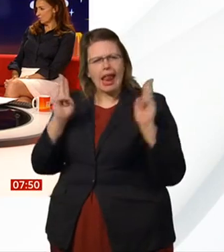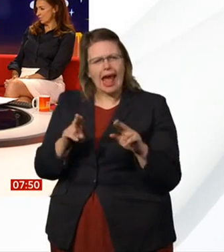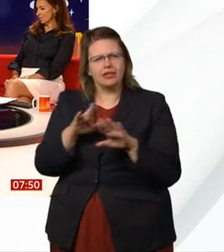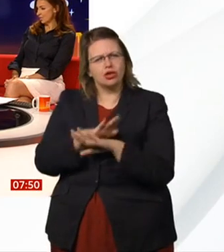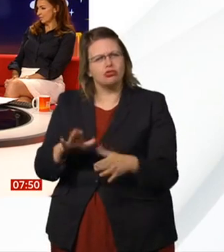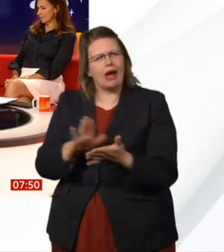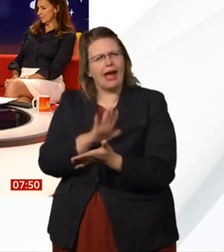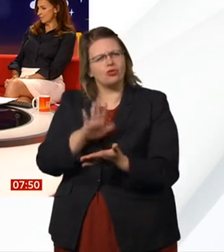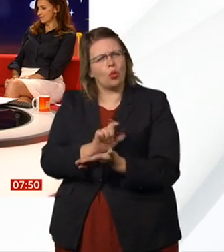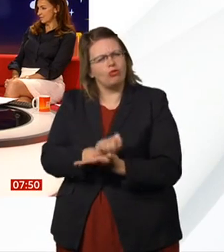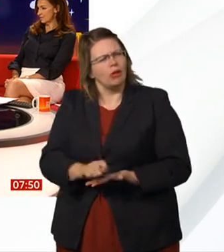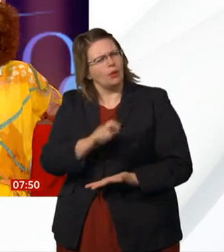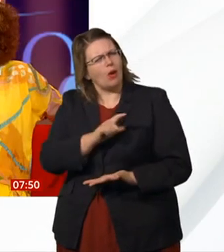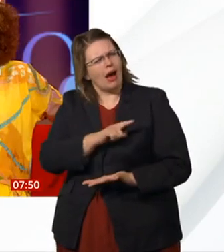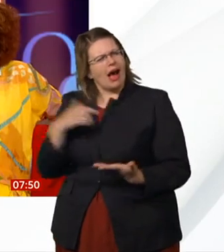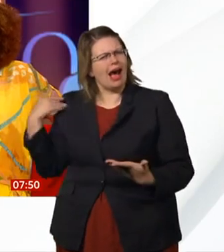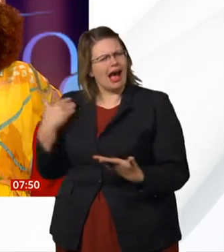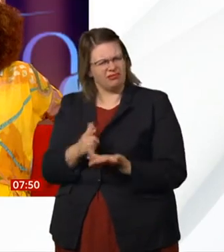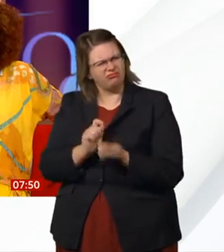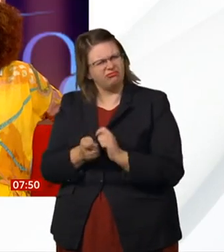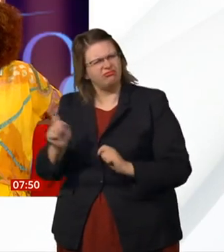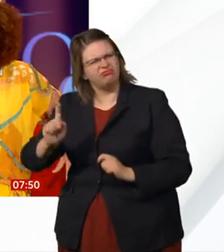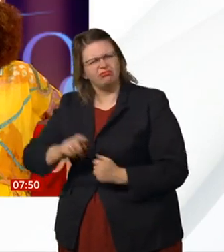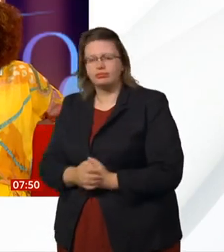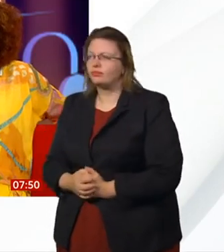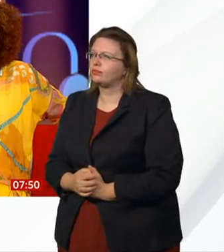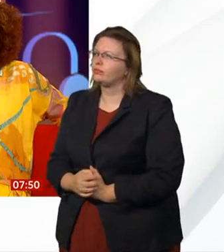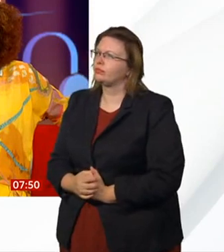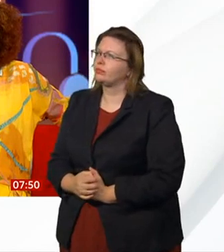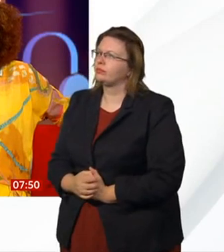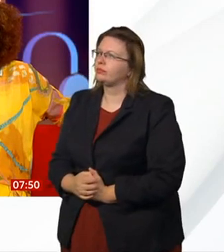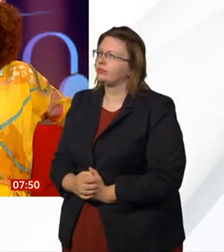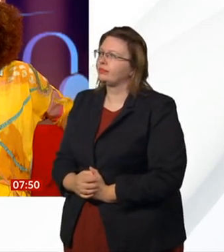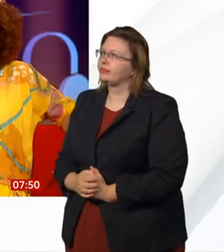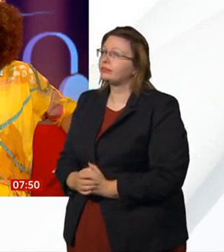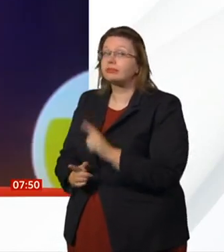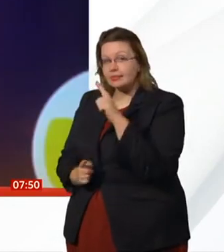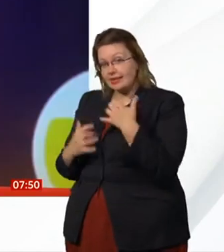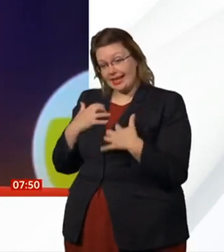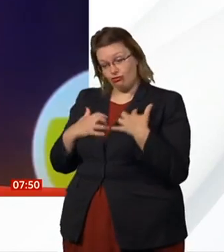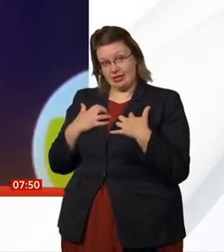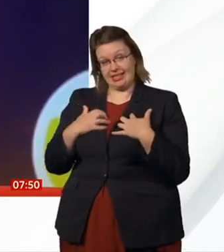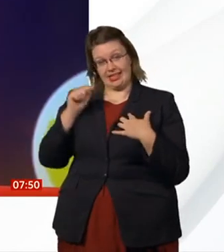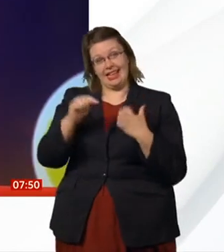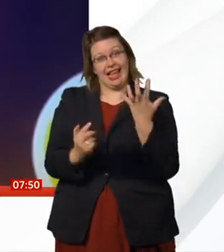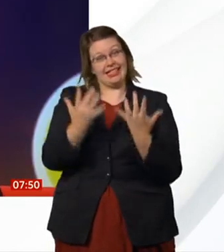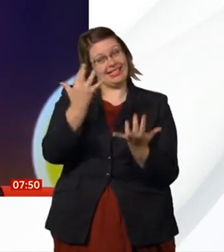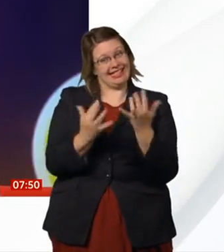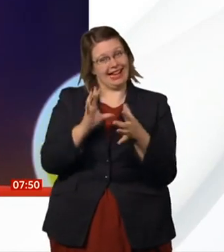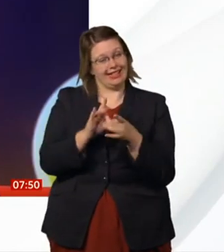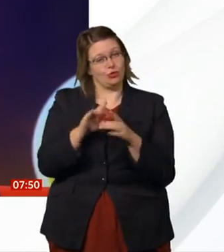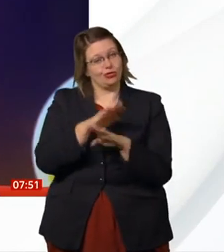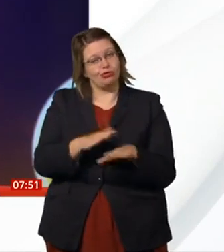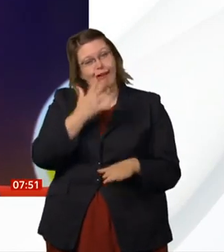since 2010? Well, what's interesting about the figures is that actually the age of the children is really important. So when